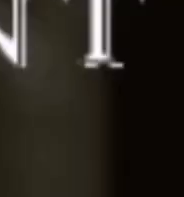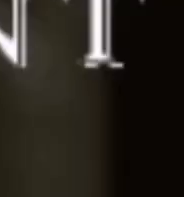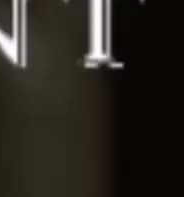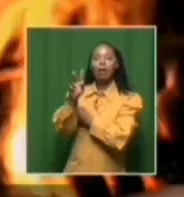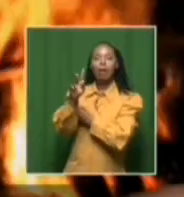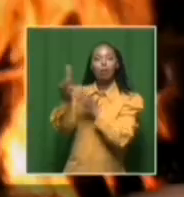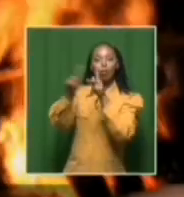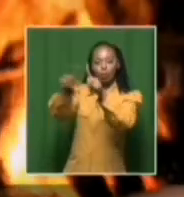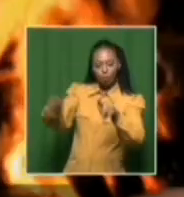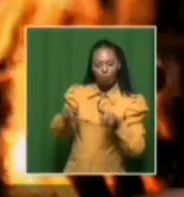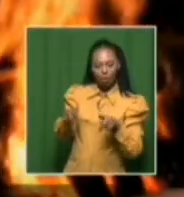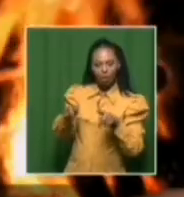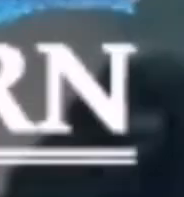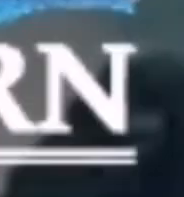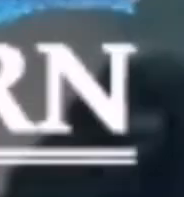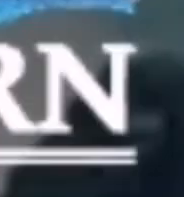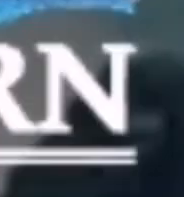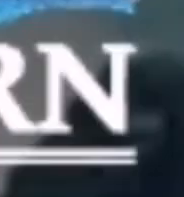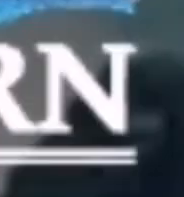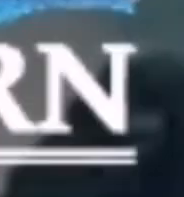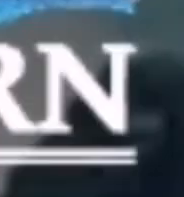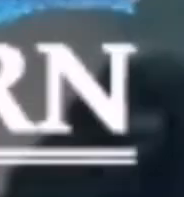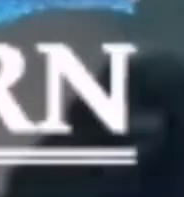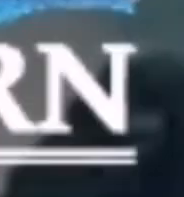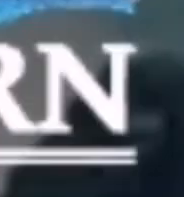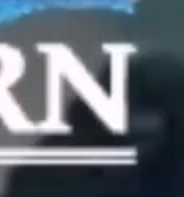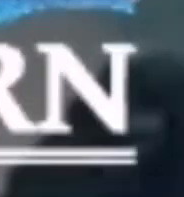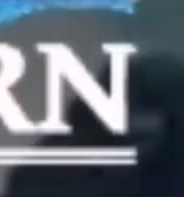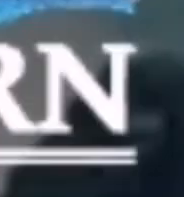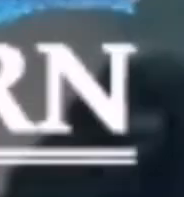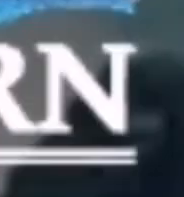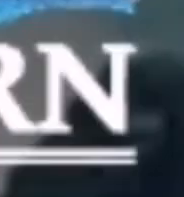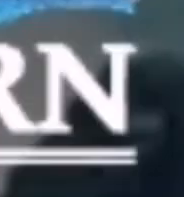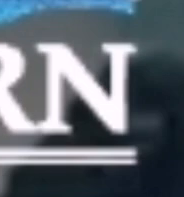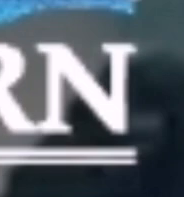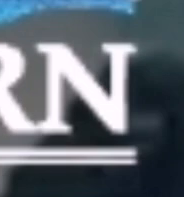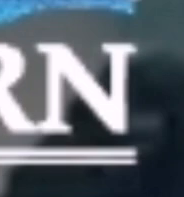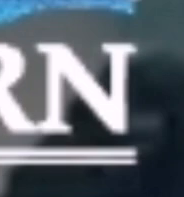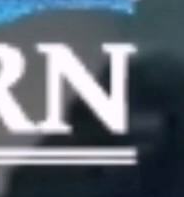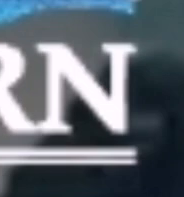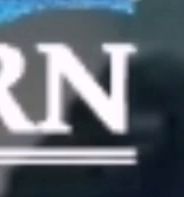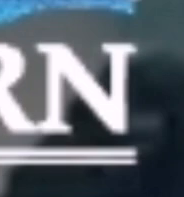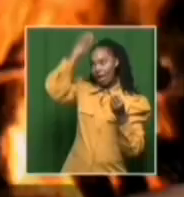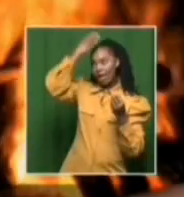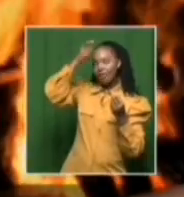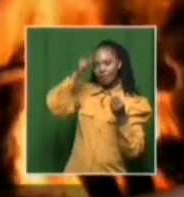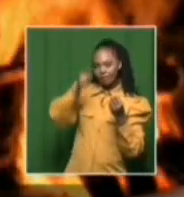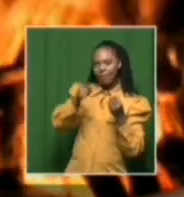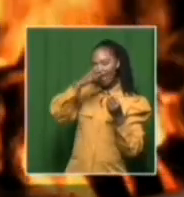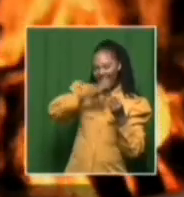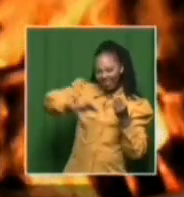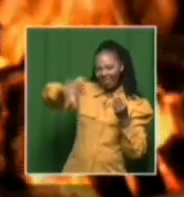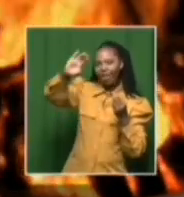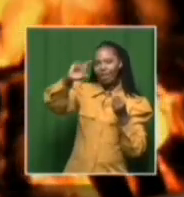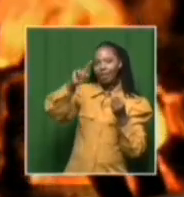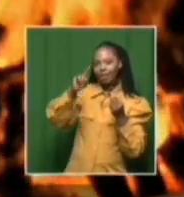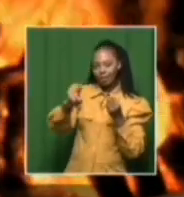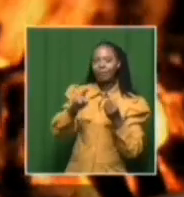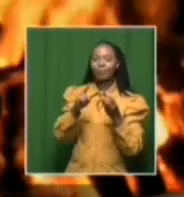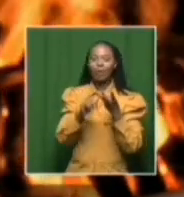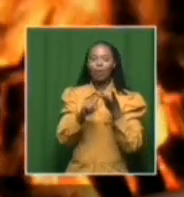Elephant Point. And then down in Castleben, we've got the Drakensberg Resort. And then in Western